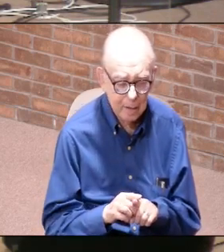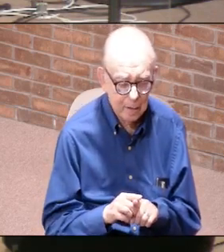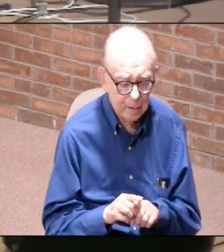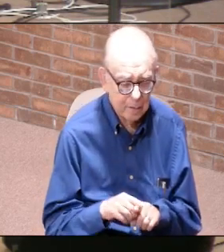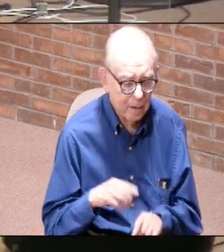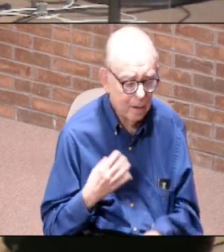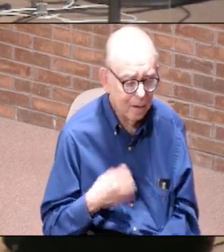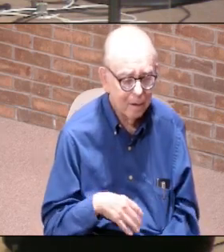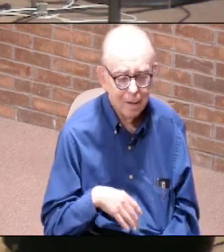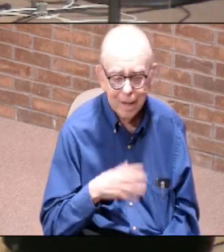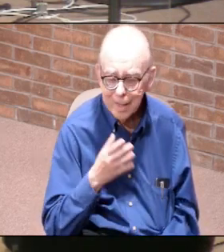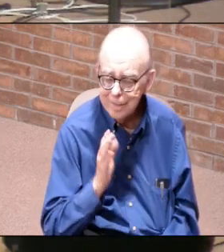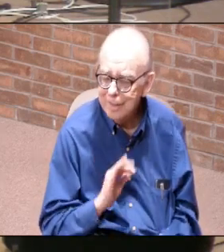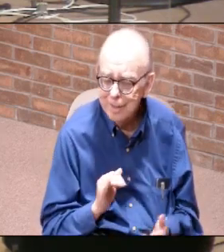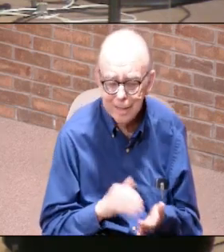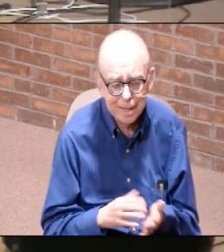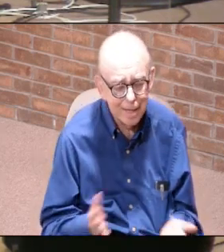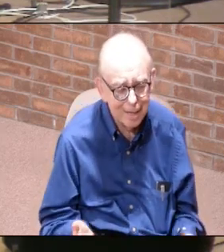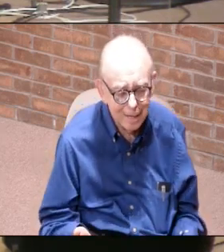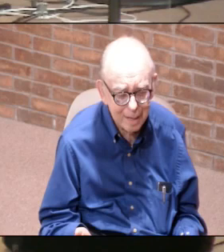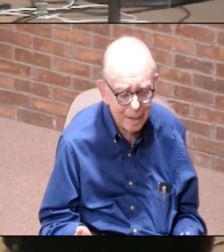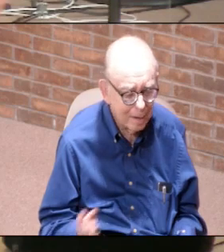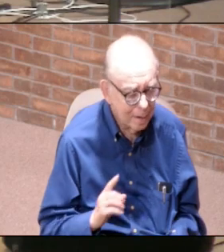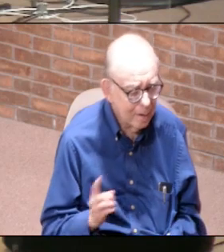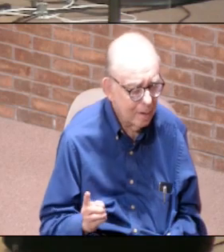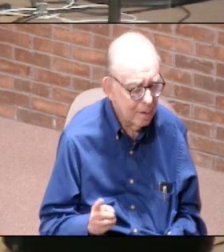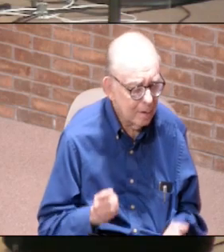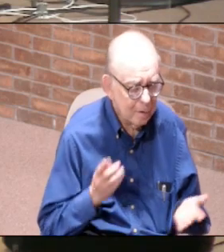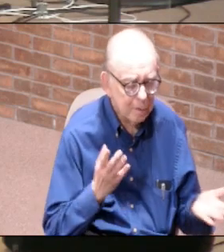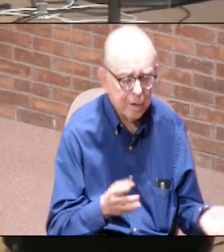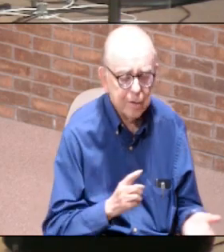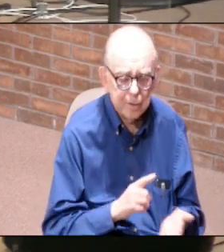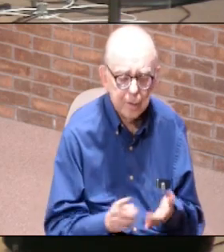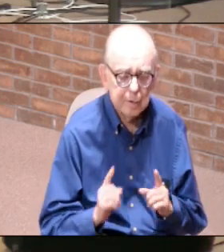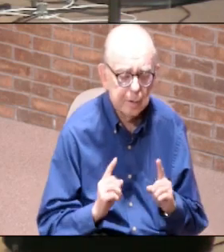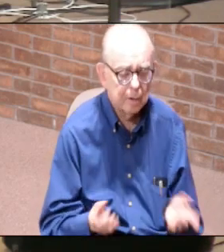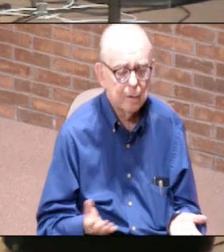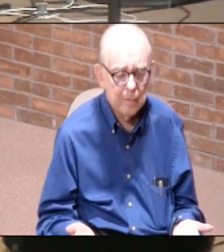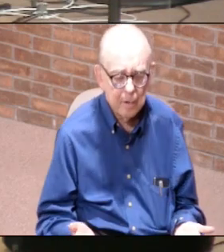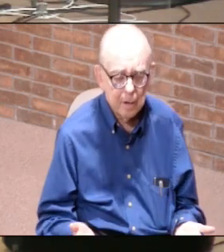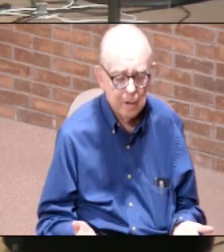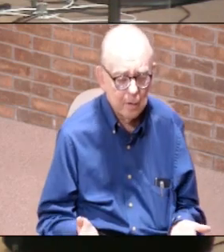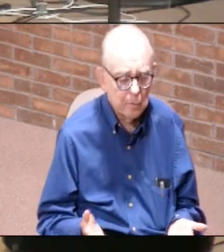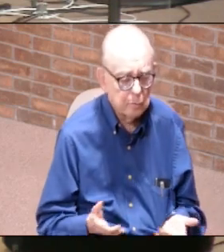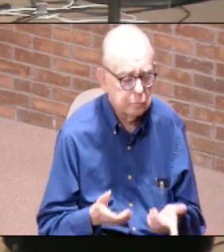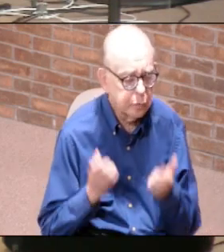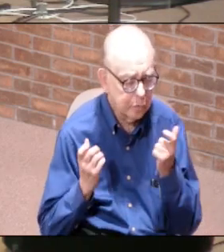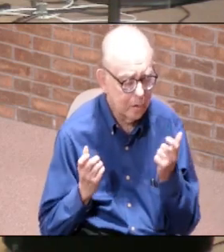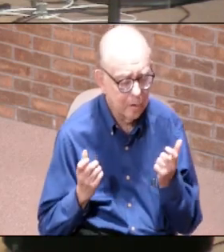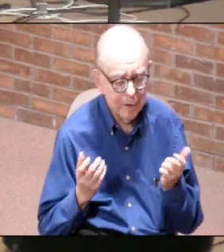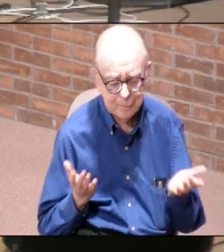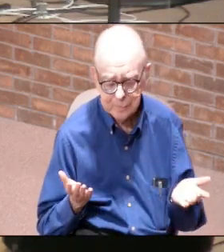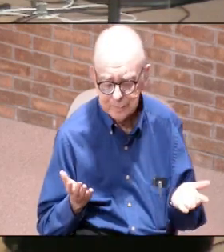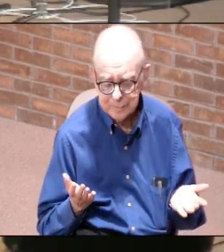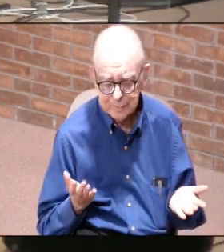it's Sunday again. Where did the rest of the week go? It went by so quick.